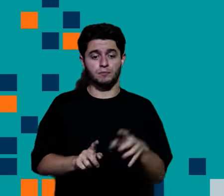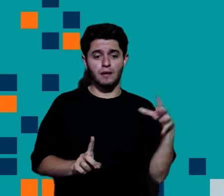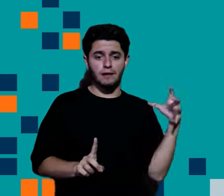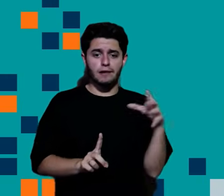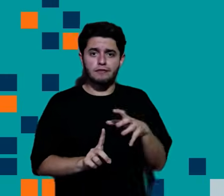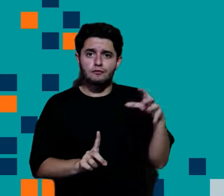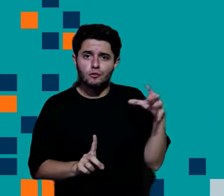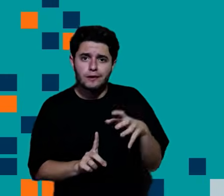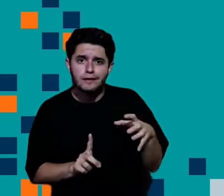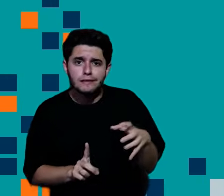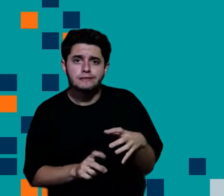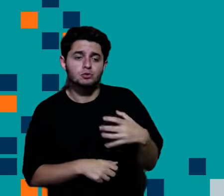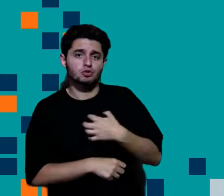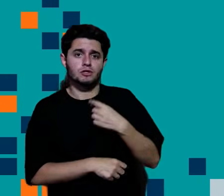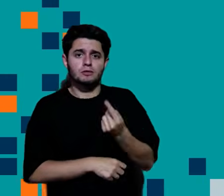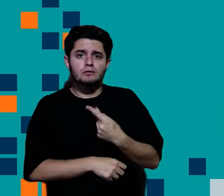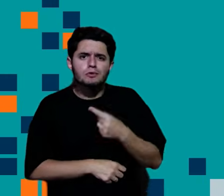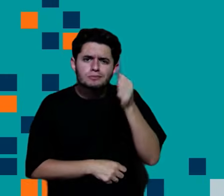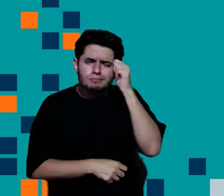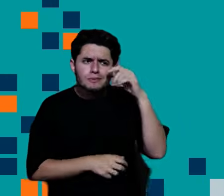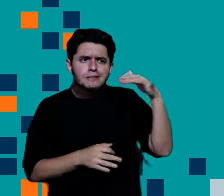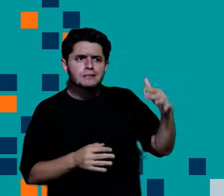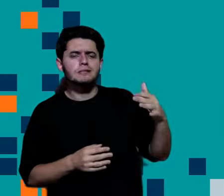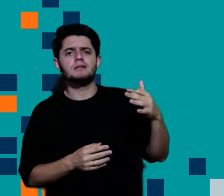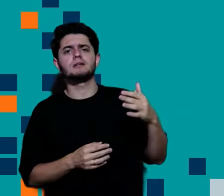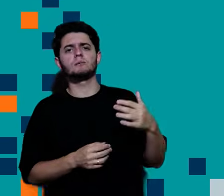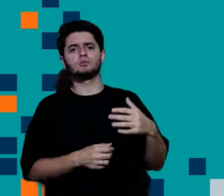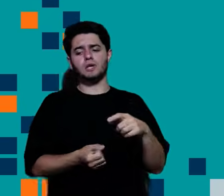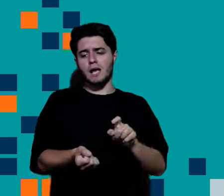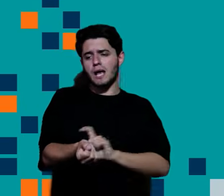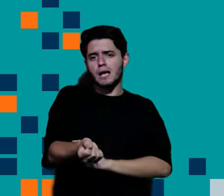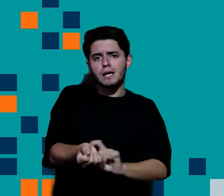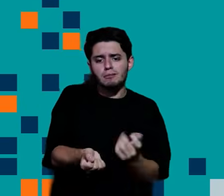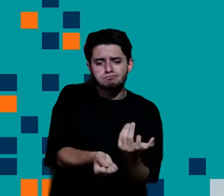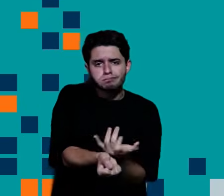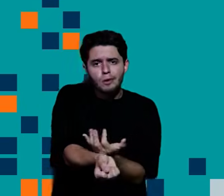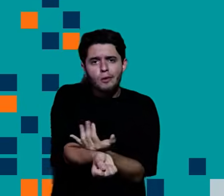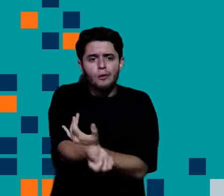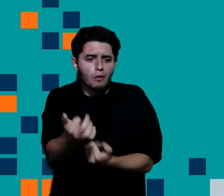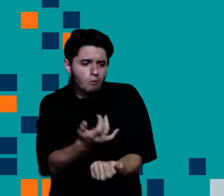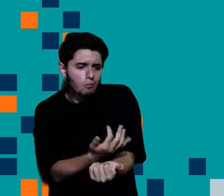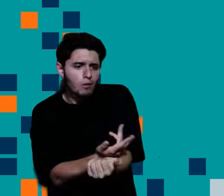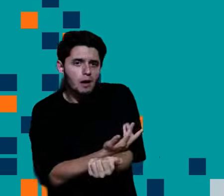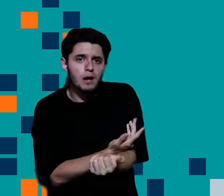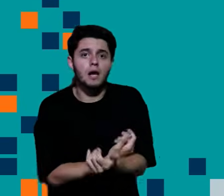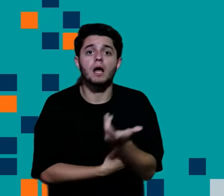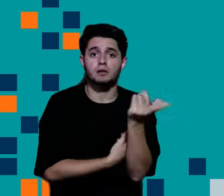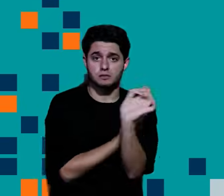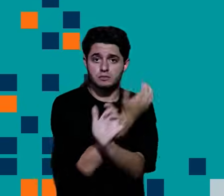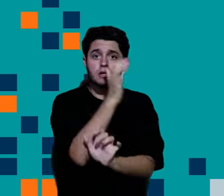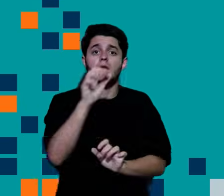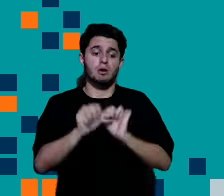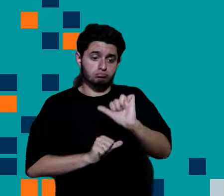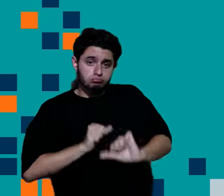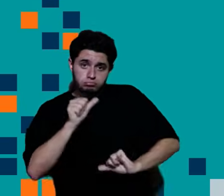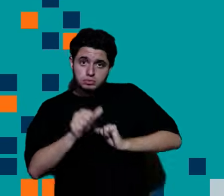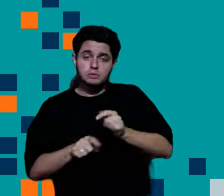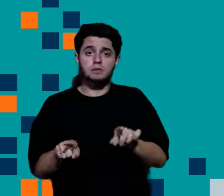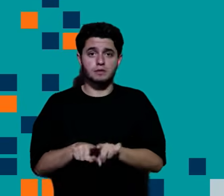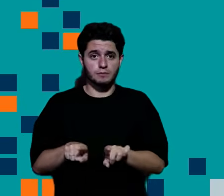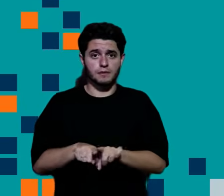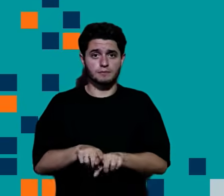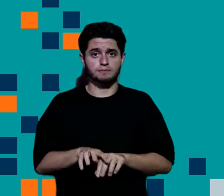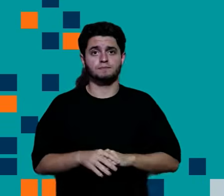way we think, our memories and emotions, simply with the environments we're immersed in. And